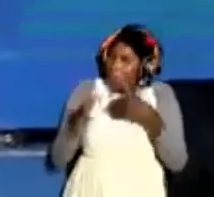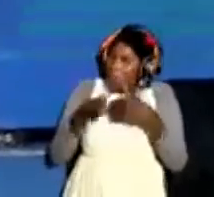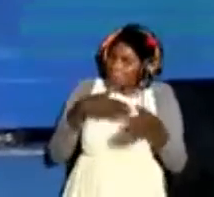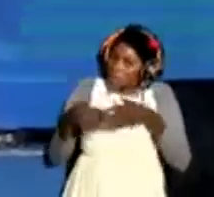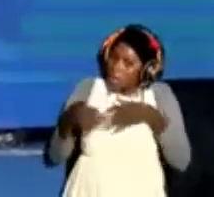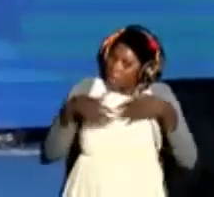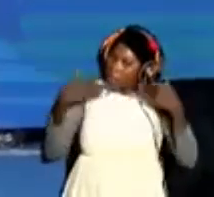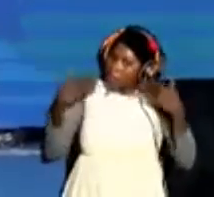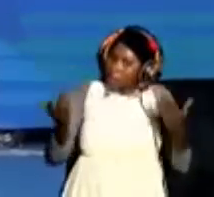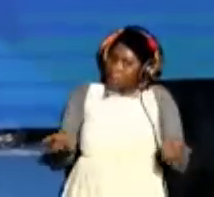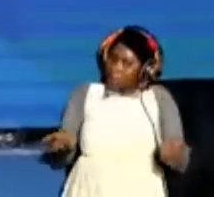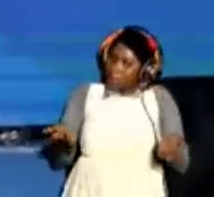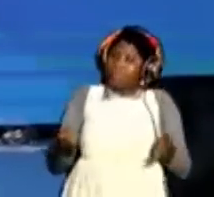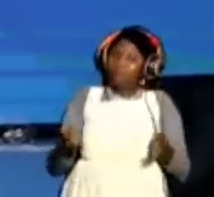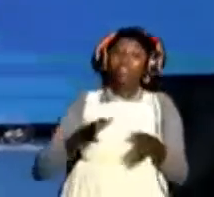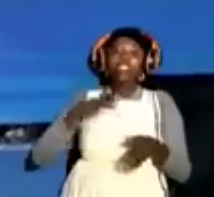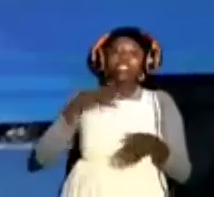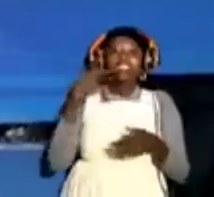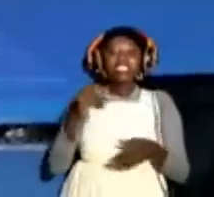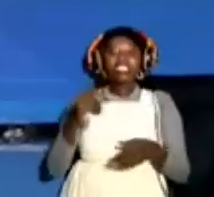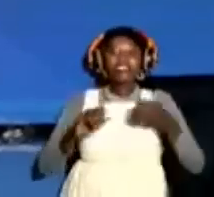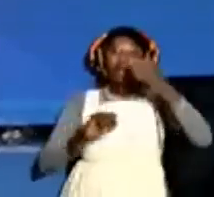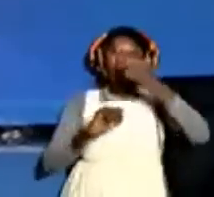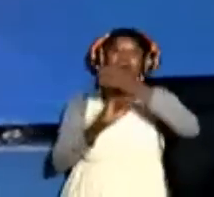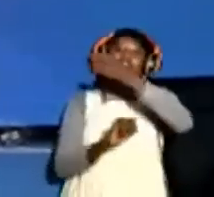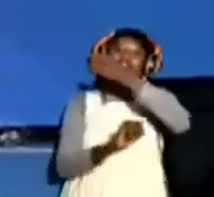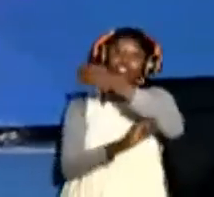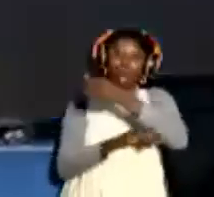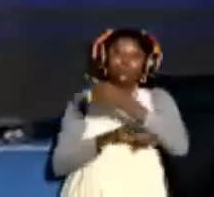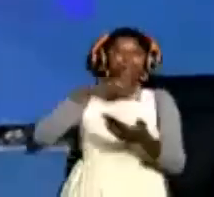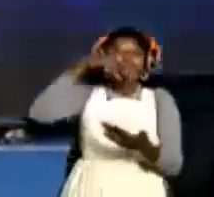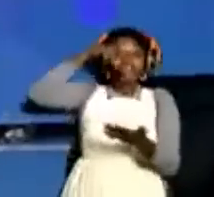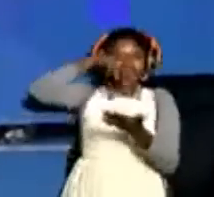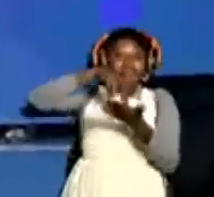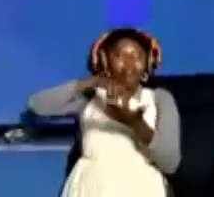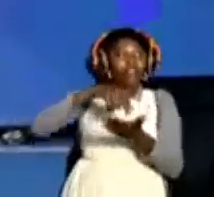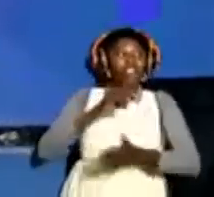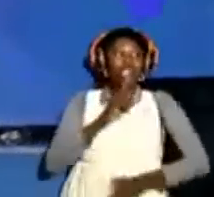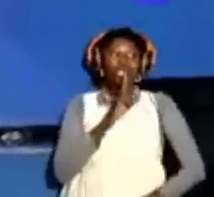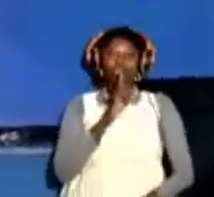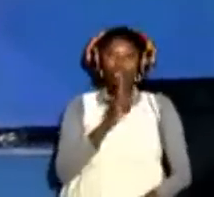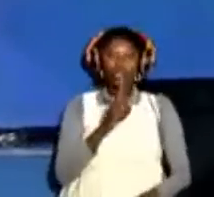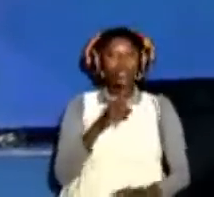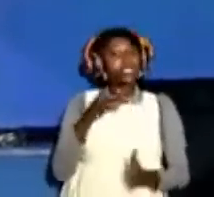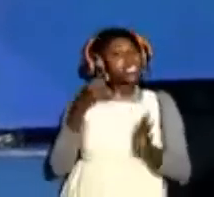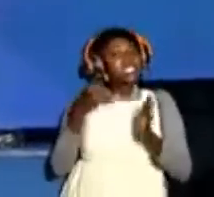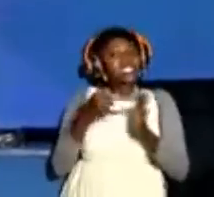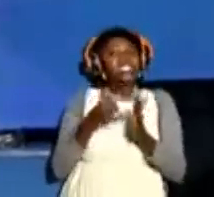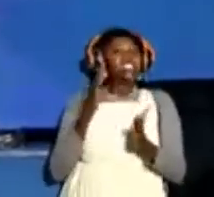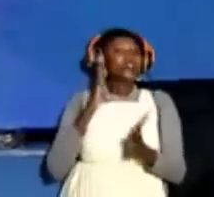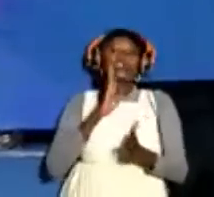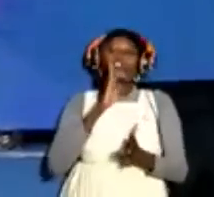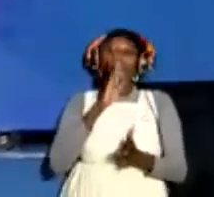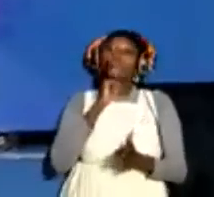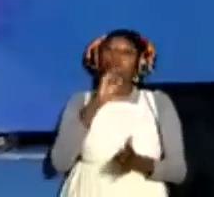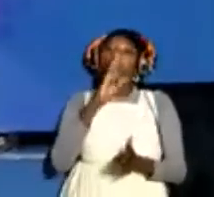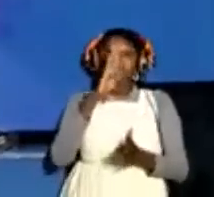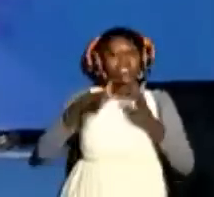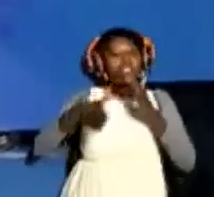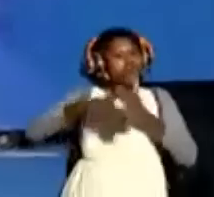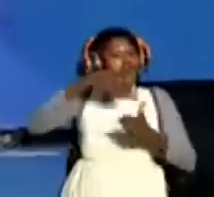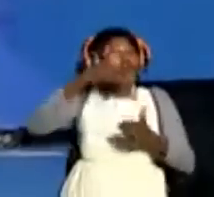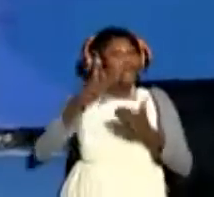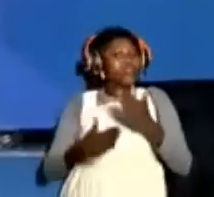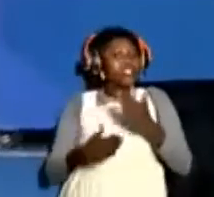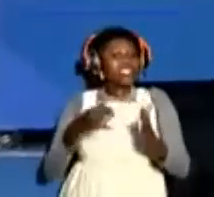nevertheless, the foundation of God standeth sure. So it will not be complete, or